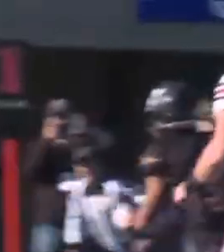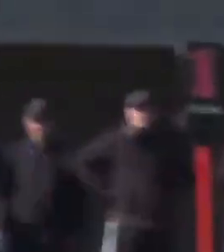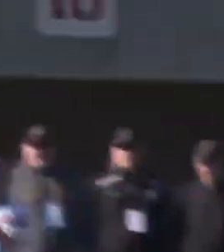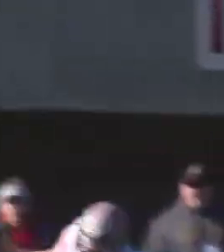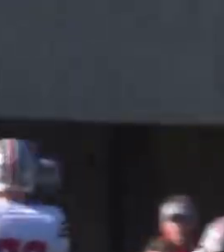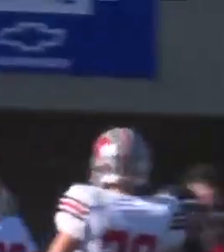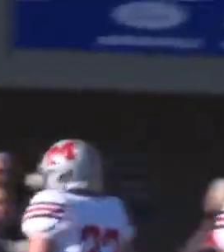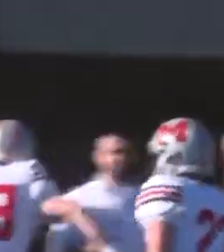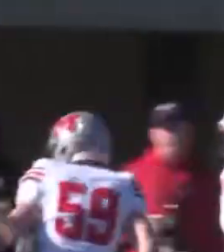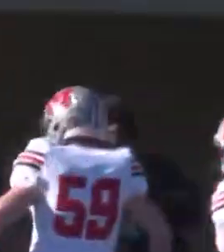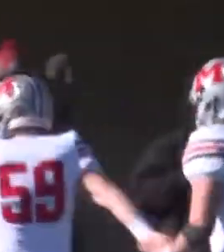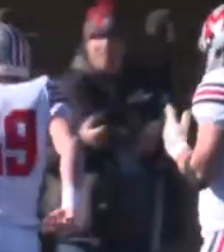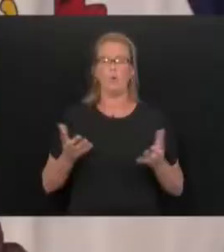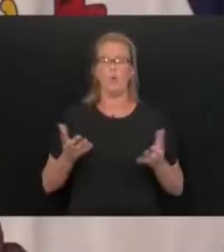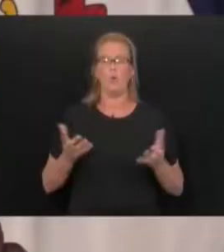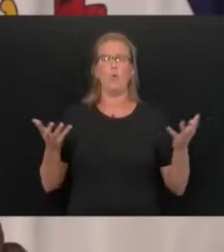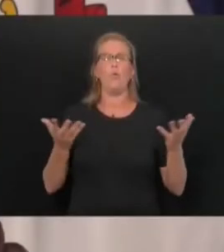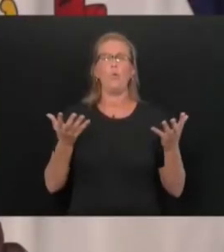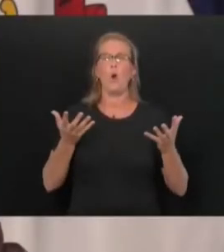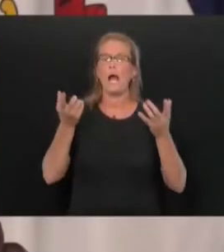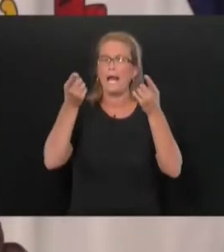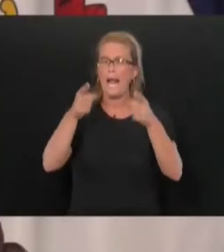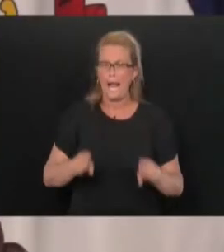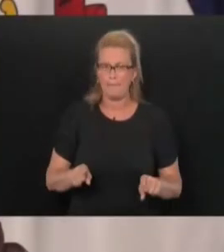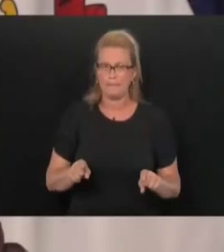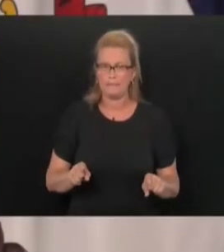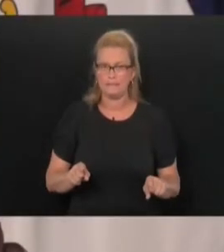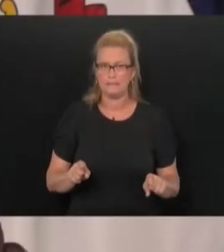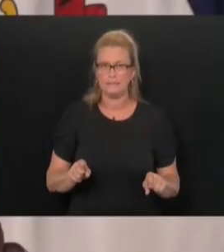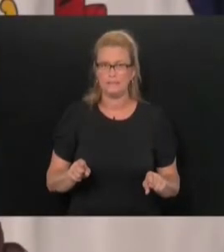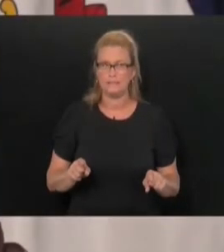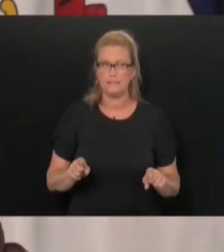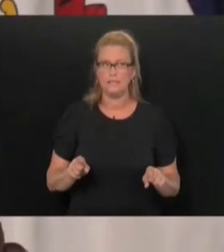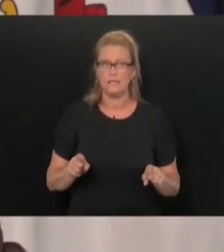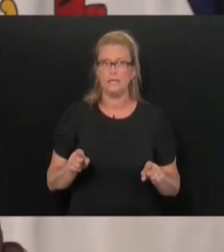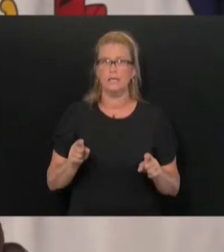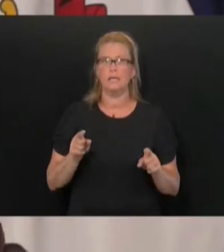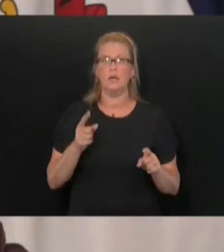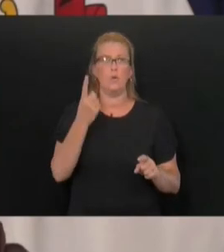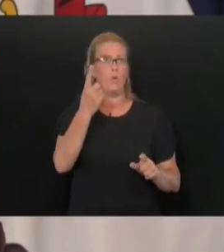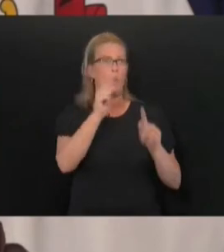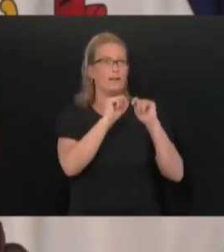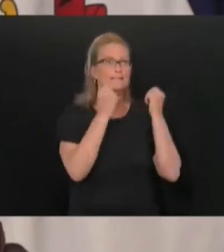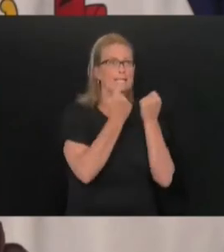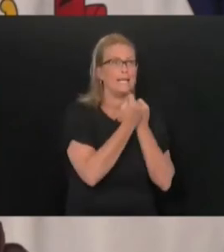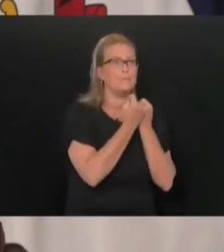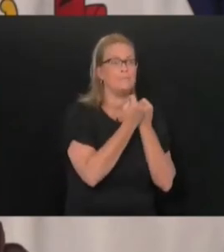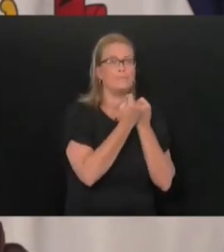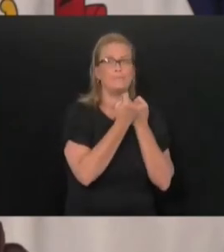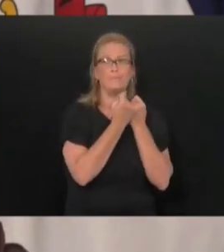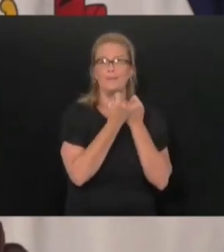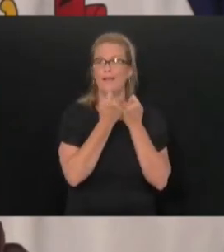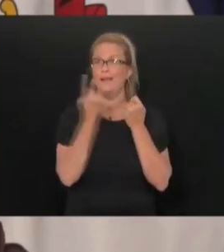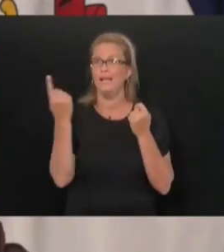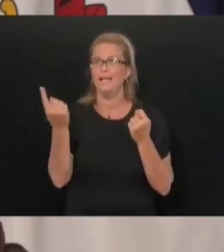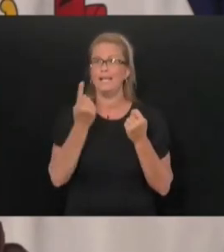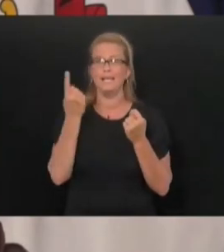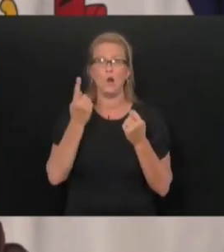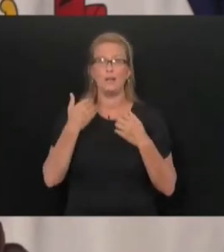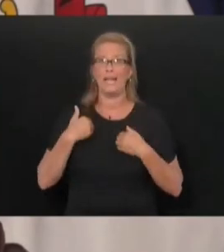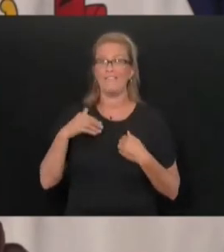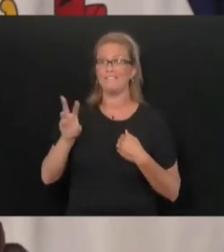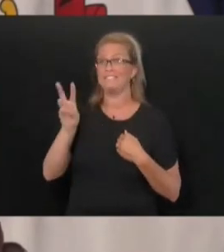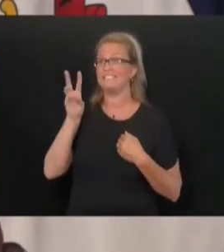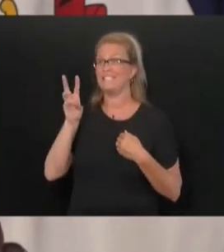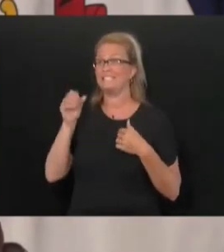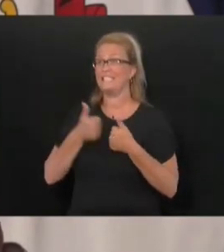scheduling discrepancies. What happens if we play, if one team can only get in 6 games